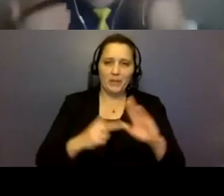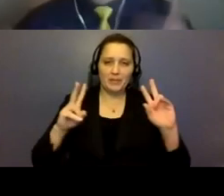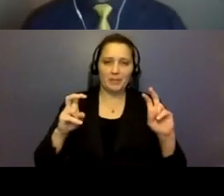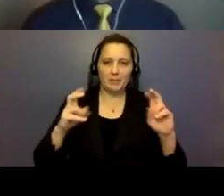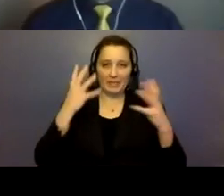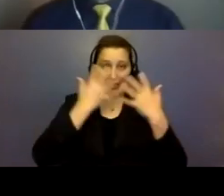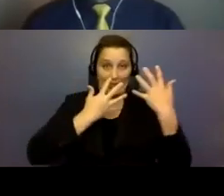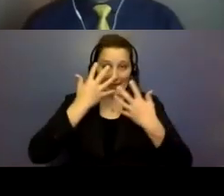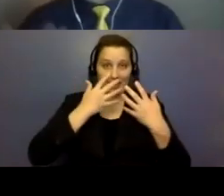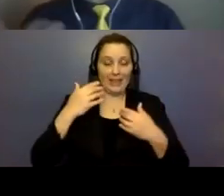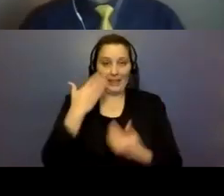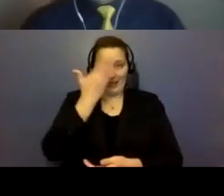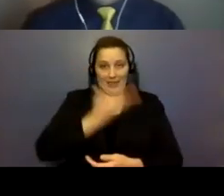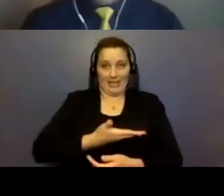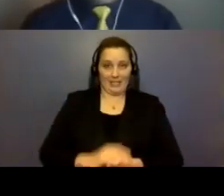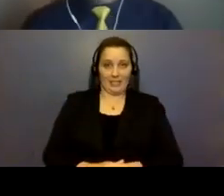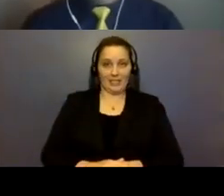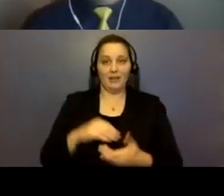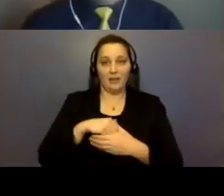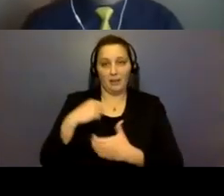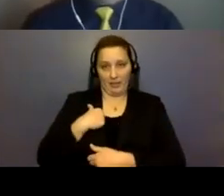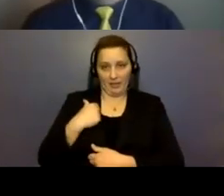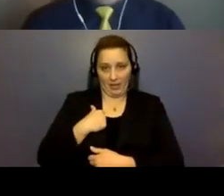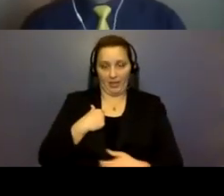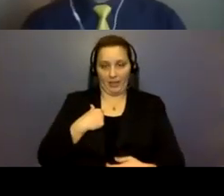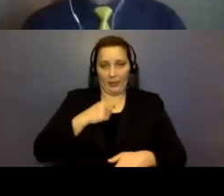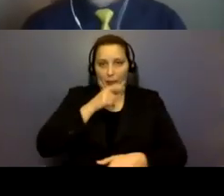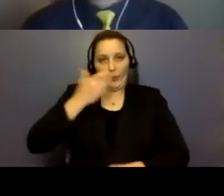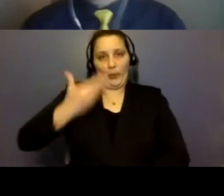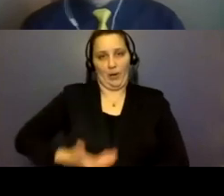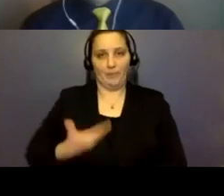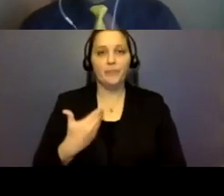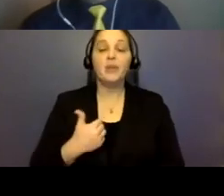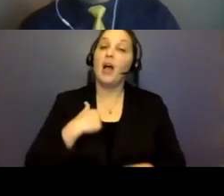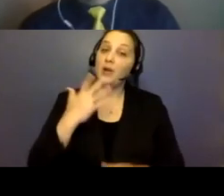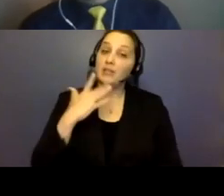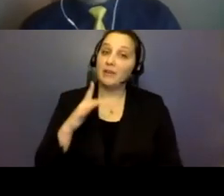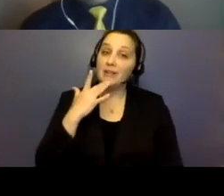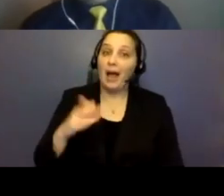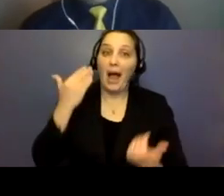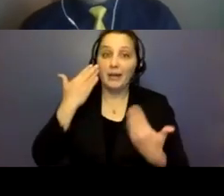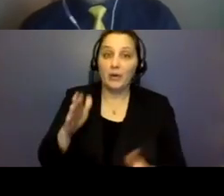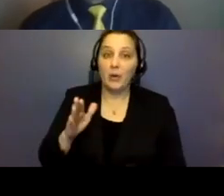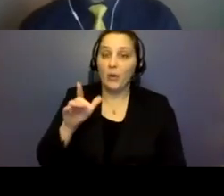this in the military. And I was fortunate not to know the language.